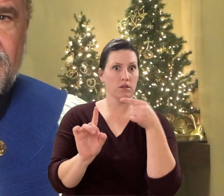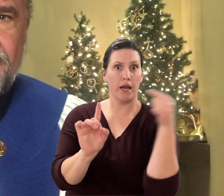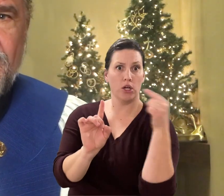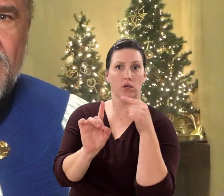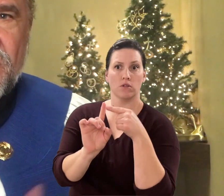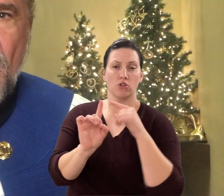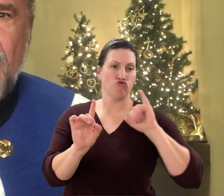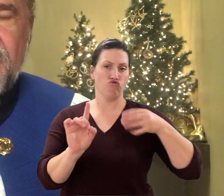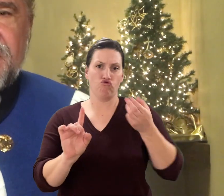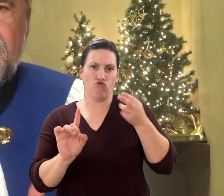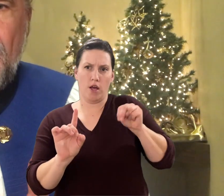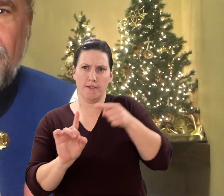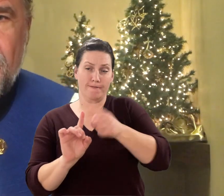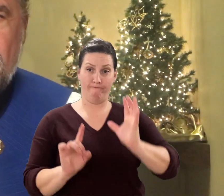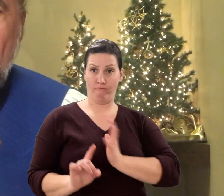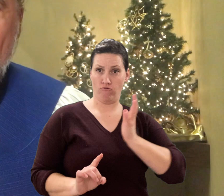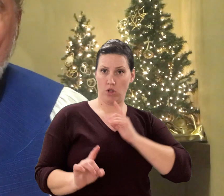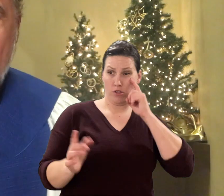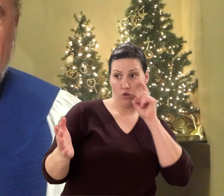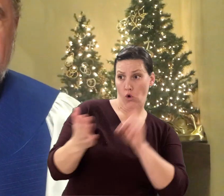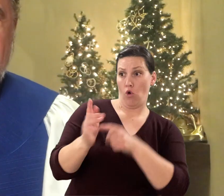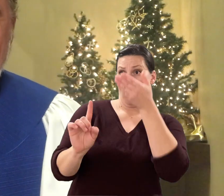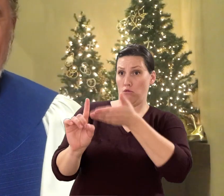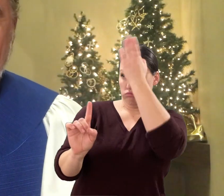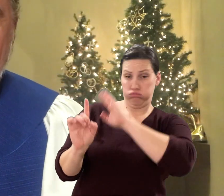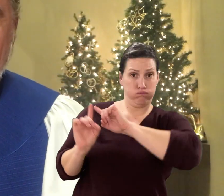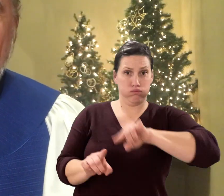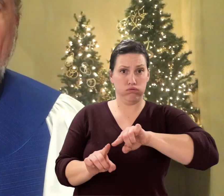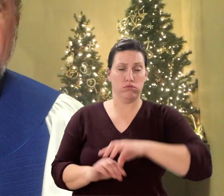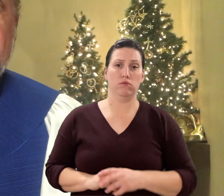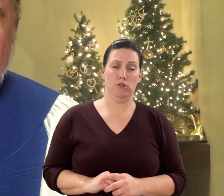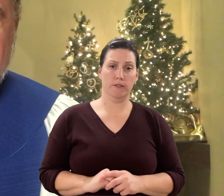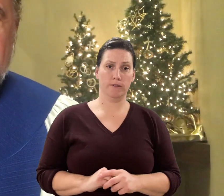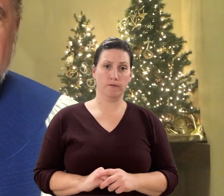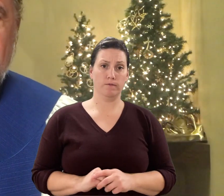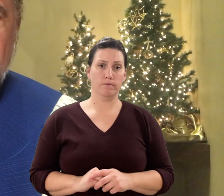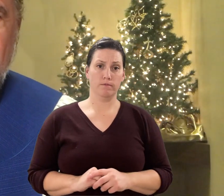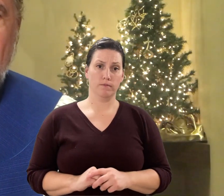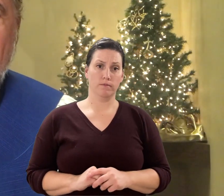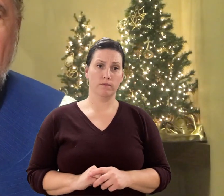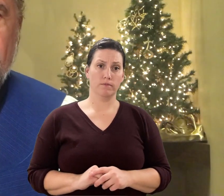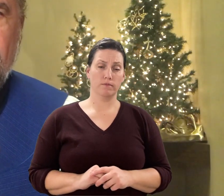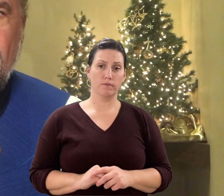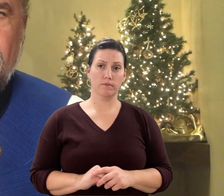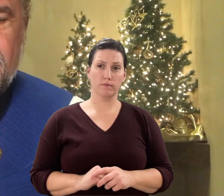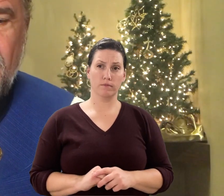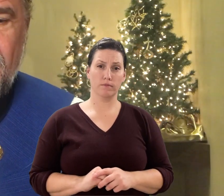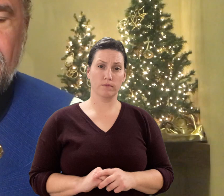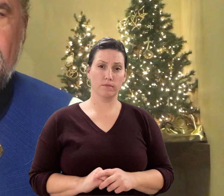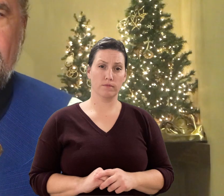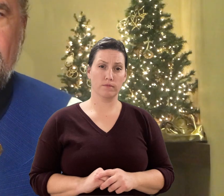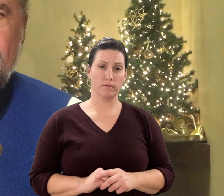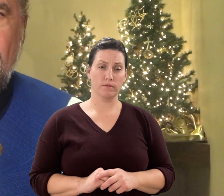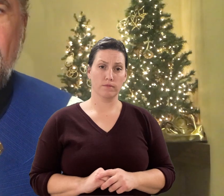times." John is the official witness that God has sent on behalf of the